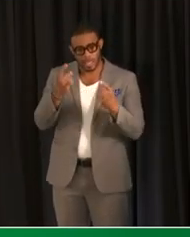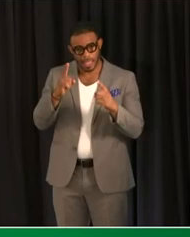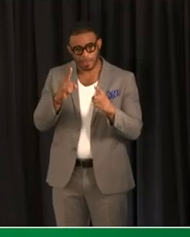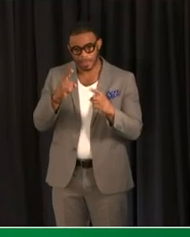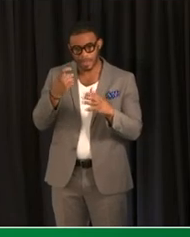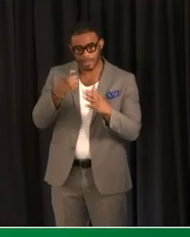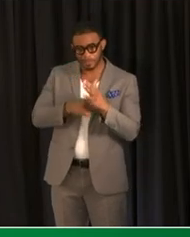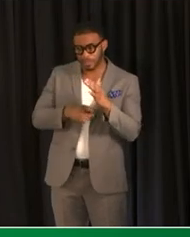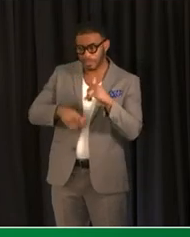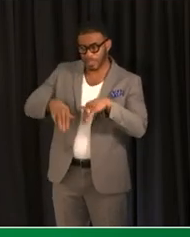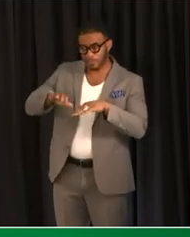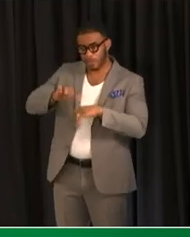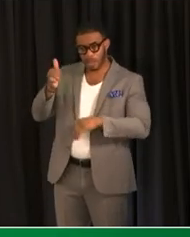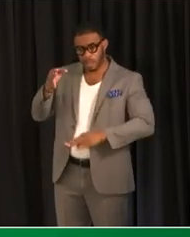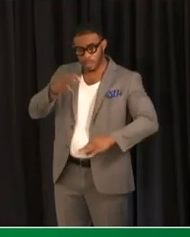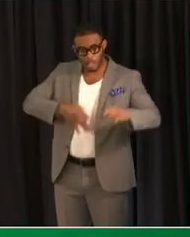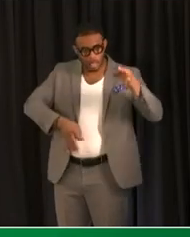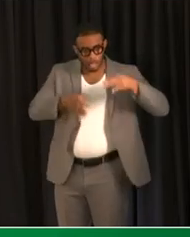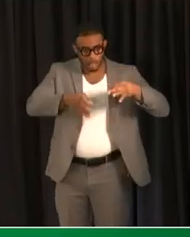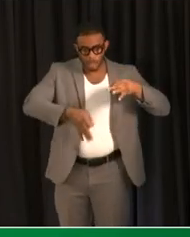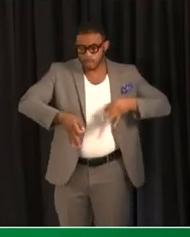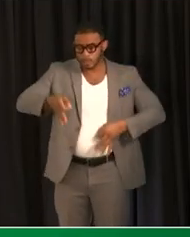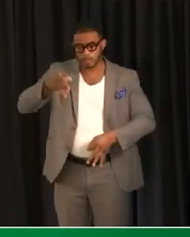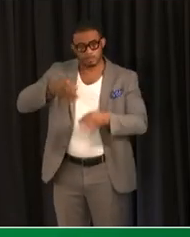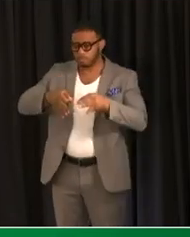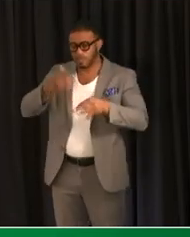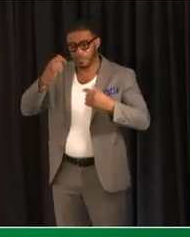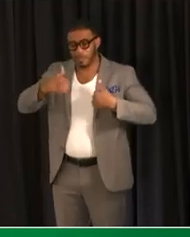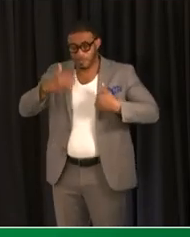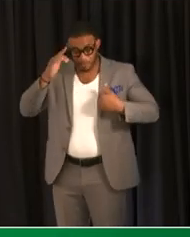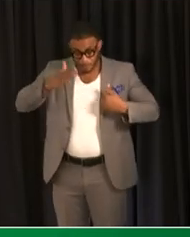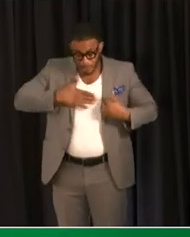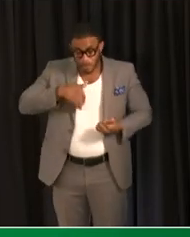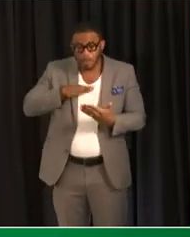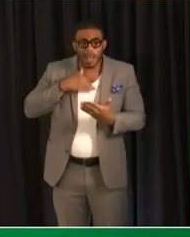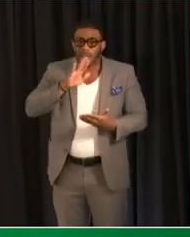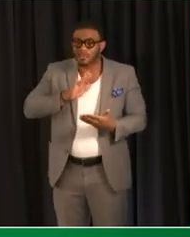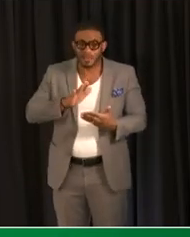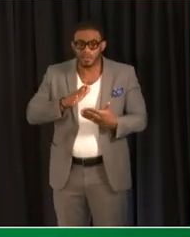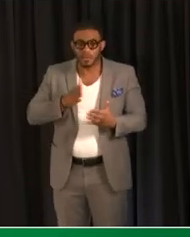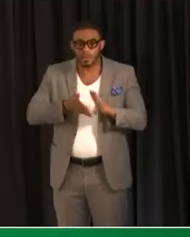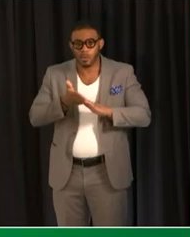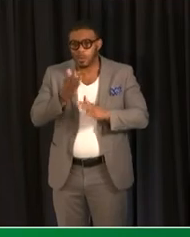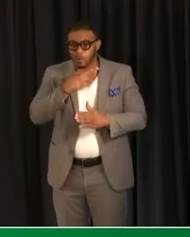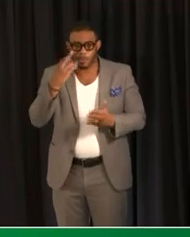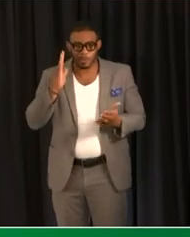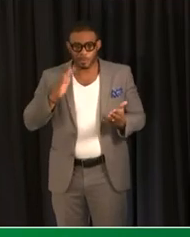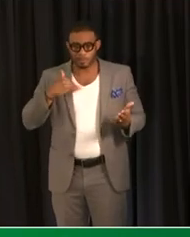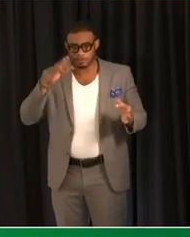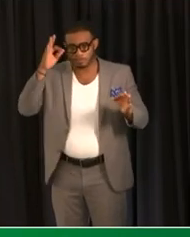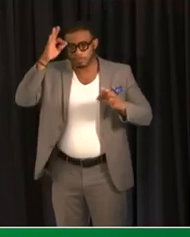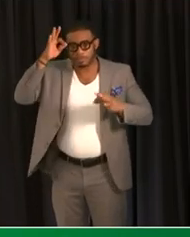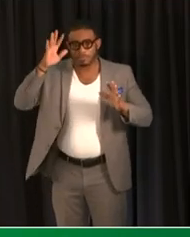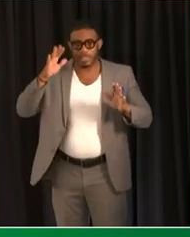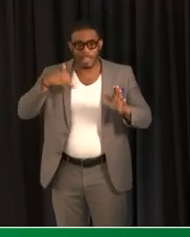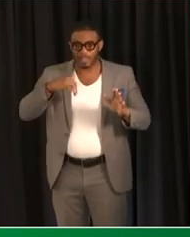or cost of the other. But for me, I know, like in terms of my approach, right, I've never run a restaurant